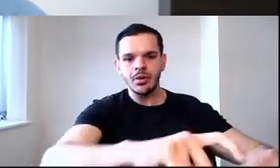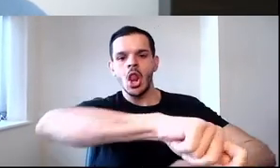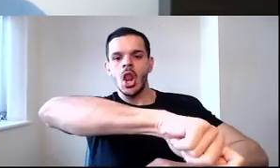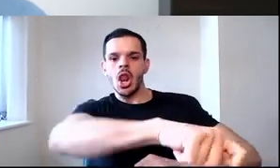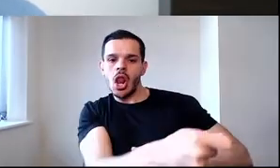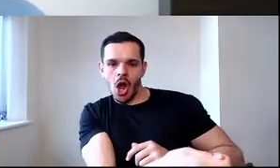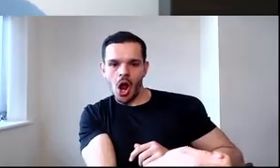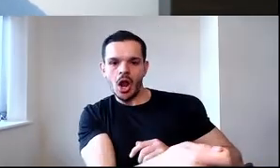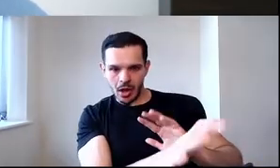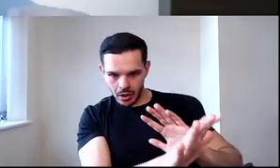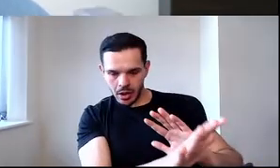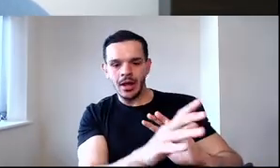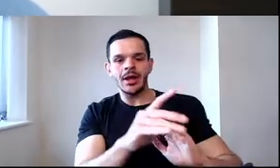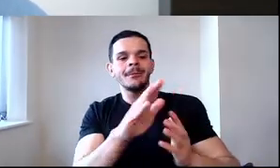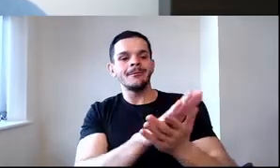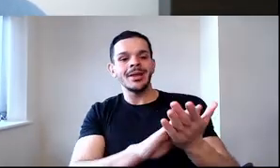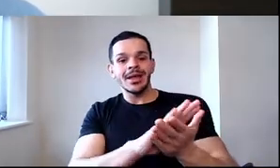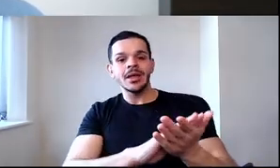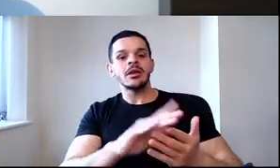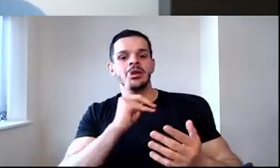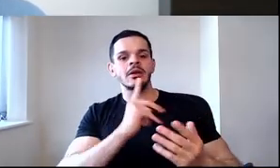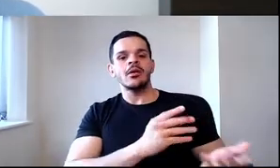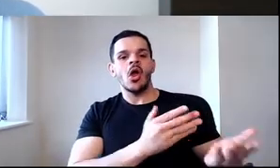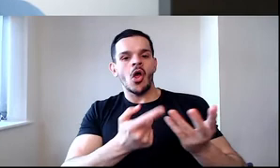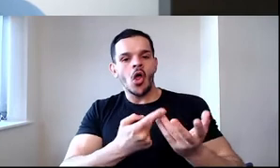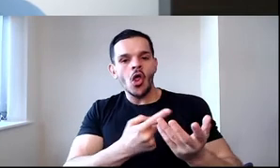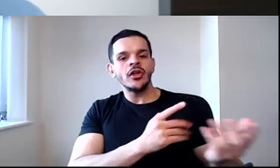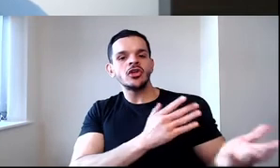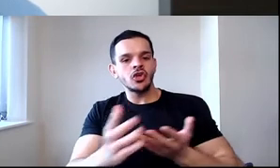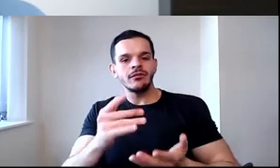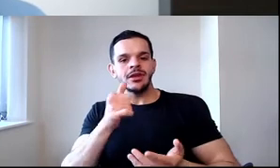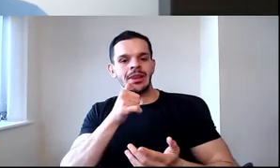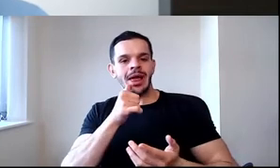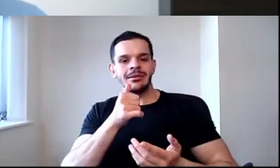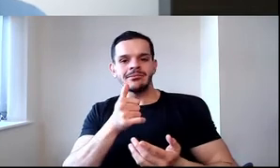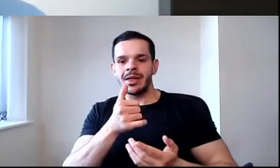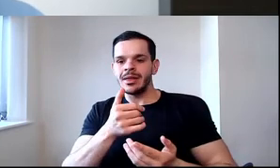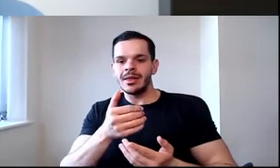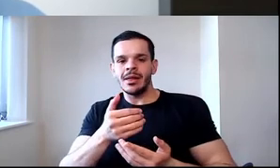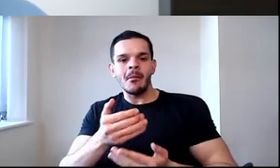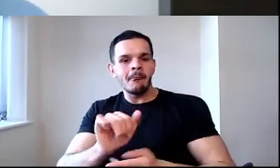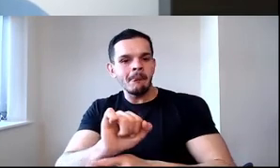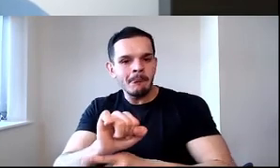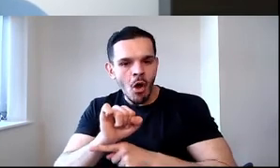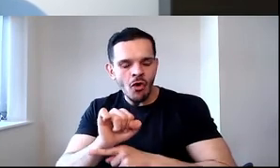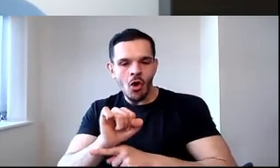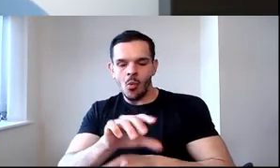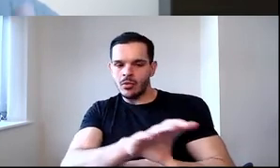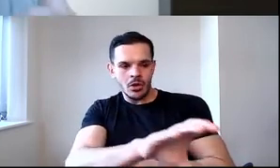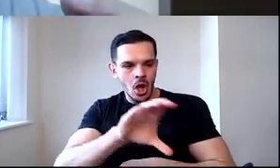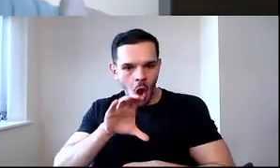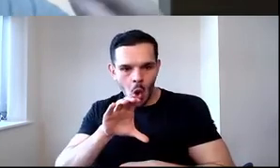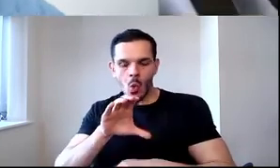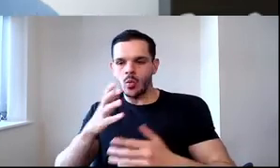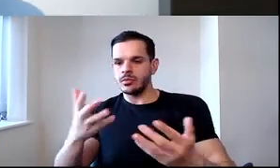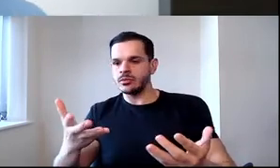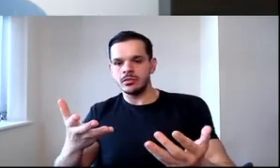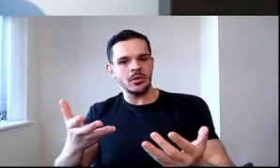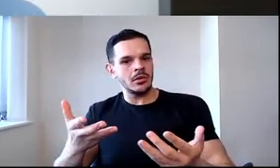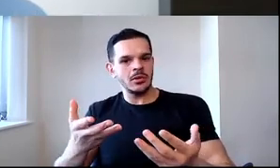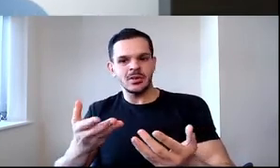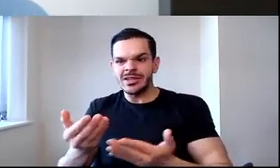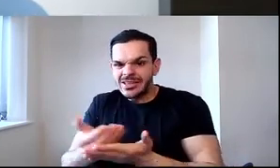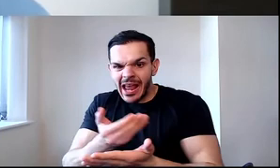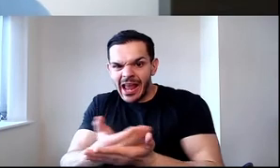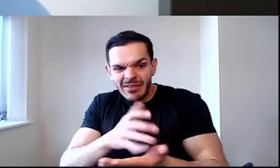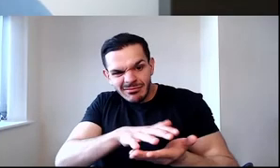then can have other services like lending, borrowing, savings. All this can happen from that liquidity pool.